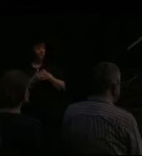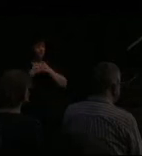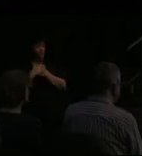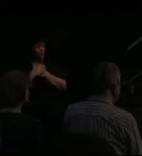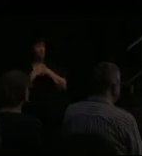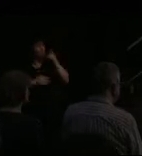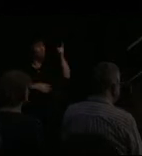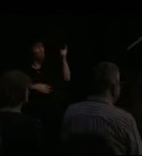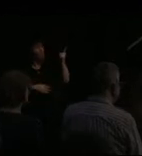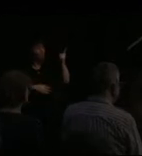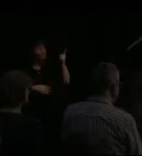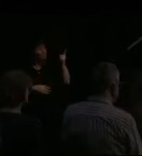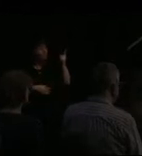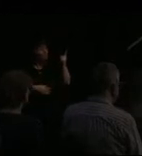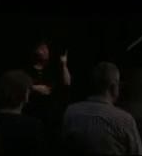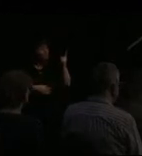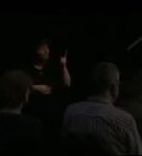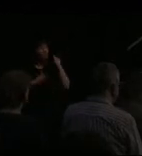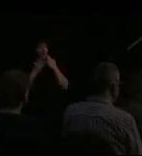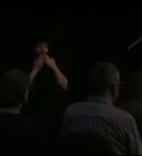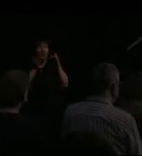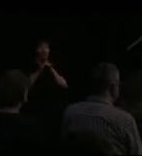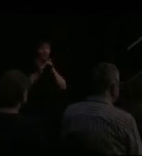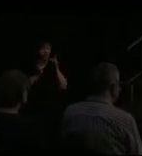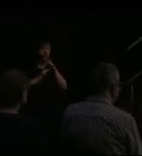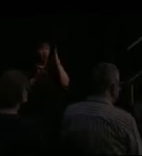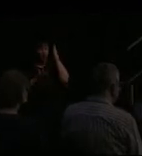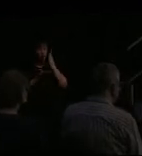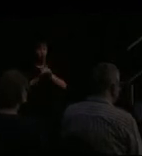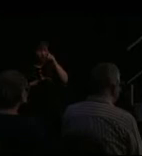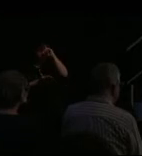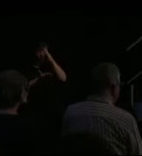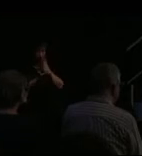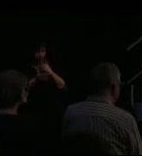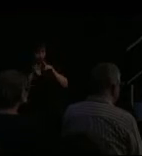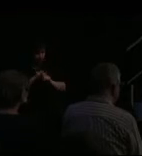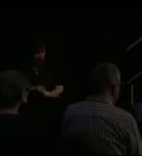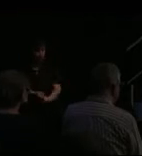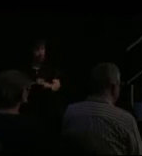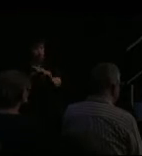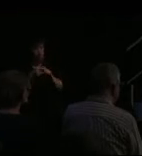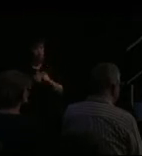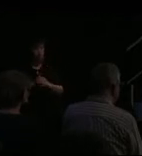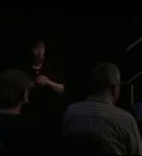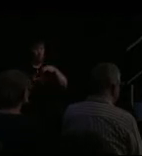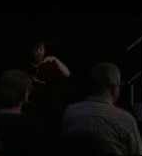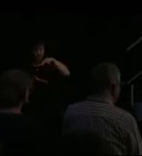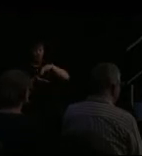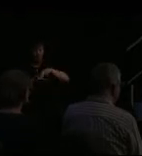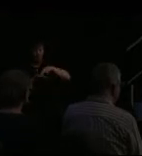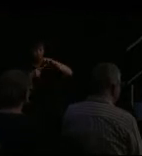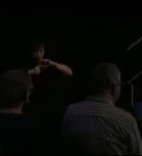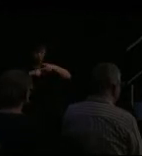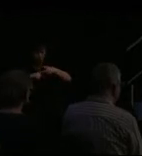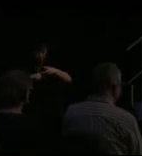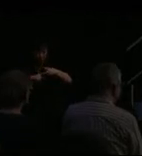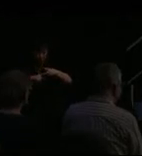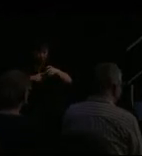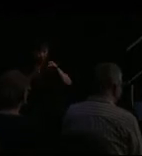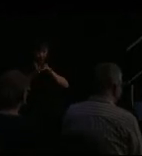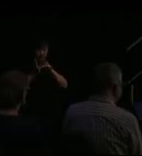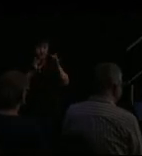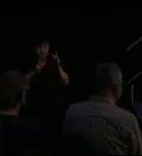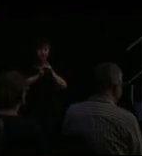you. Thank you, Jesus. You are faithful. We can stand on that rock that